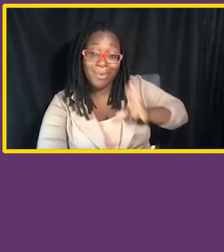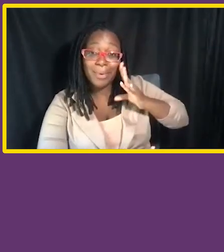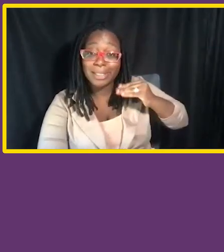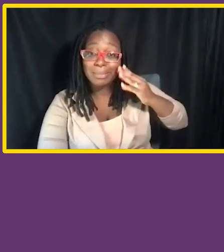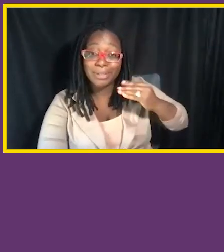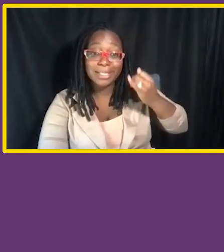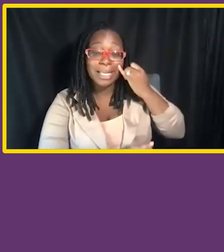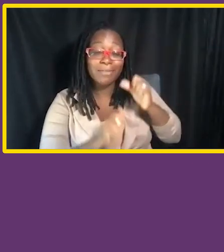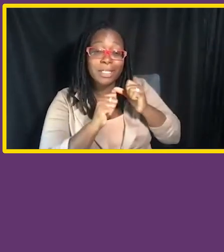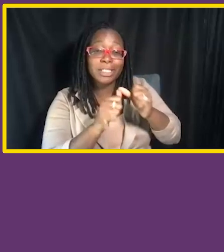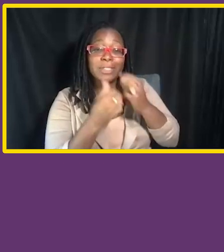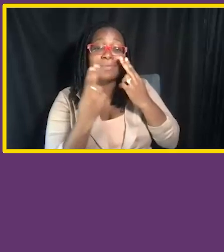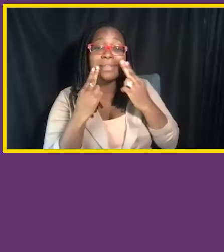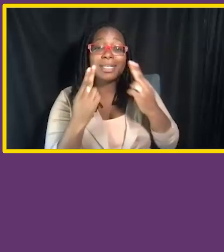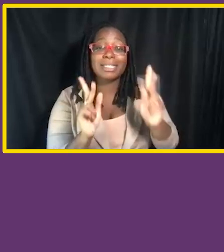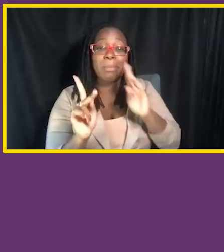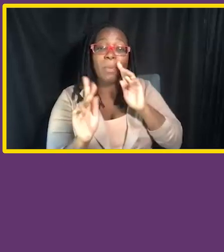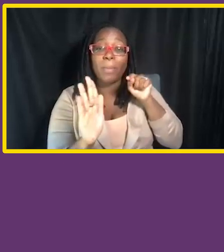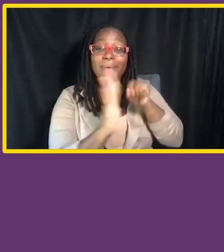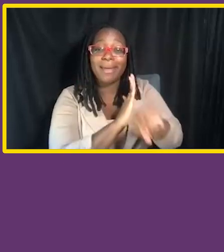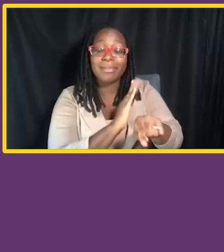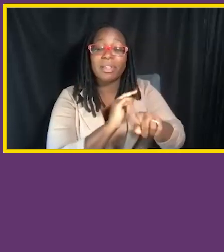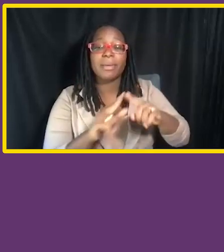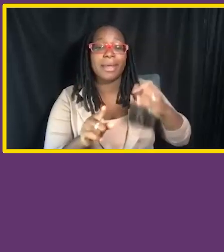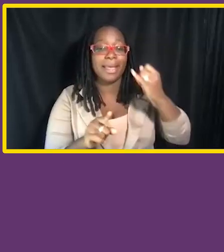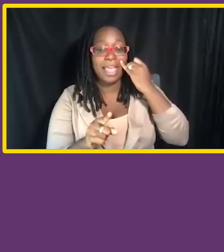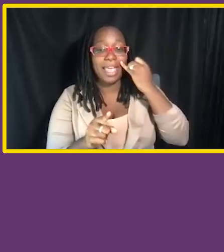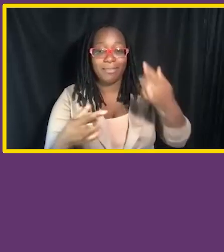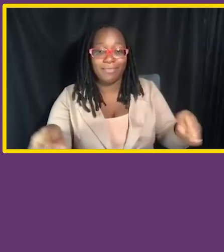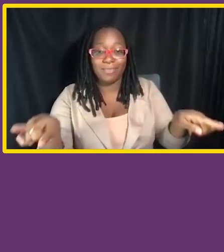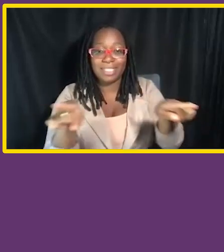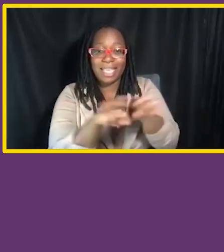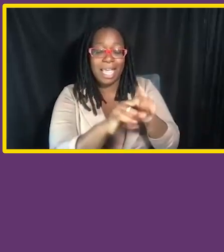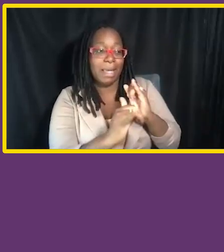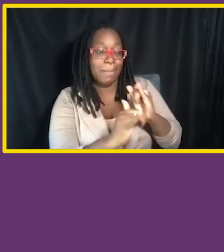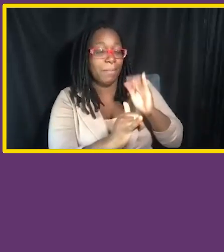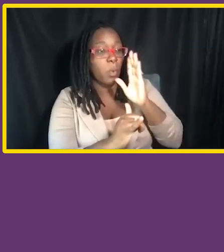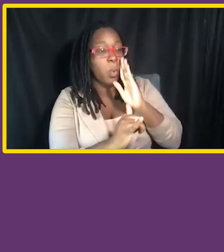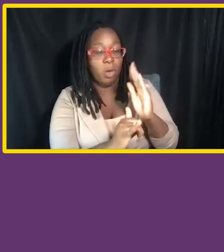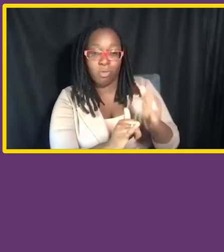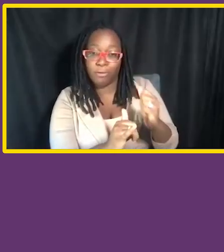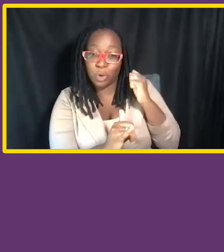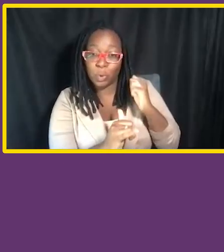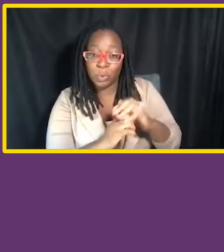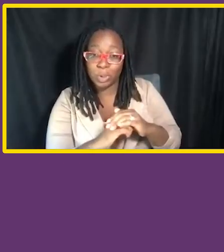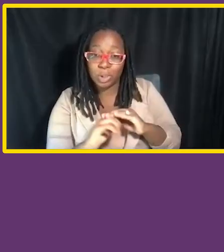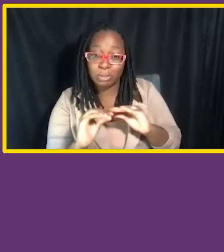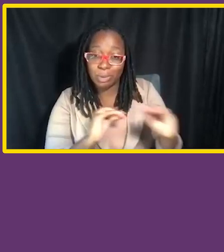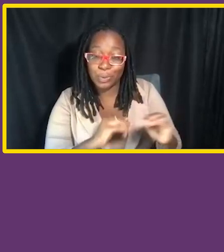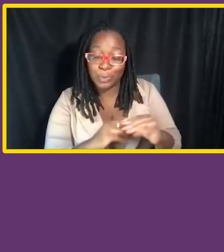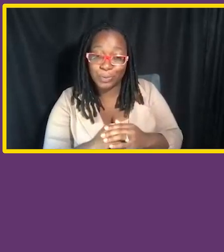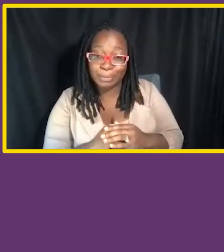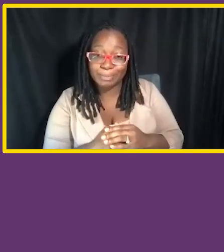innocence. Unless you match my heart in words, saying with me, I shall not be moved. In